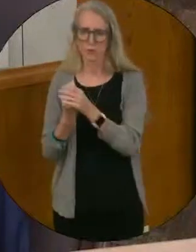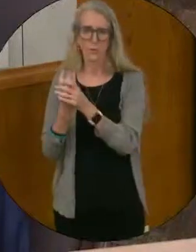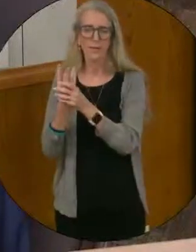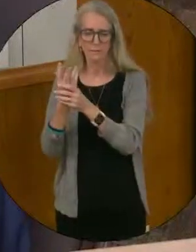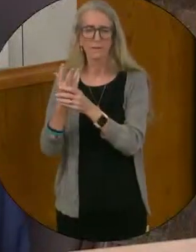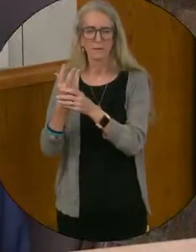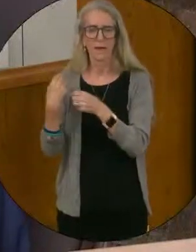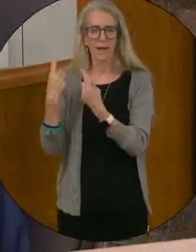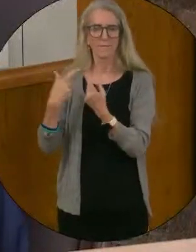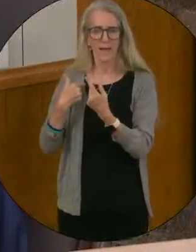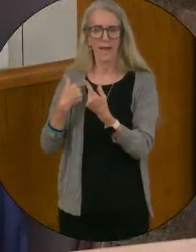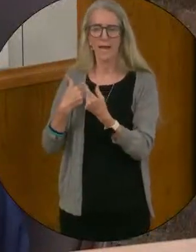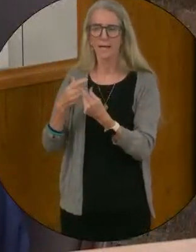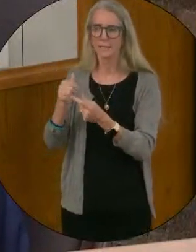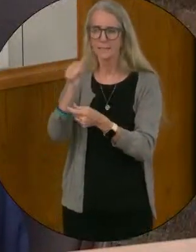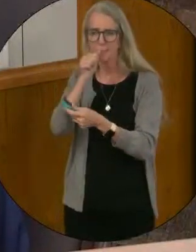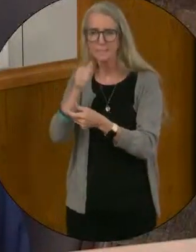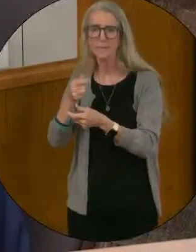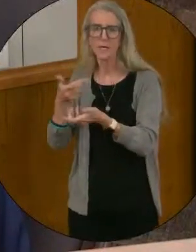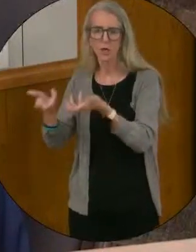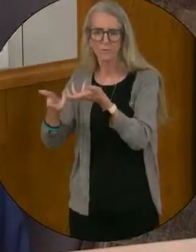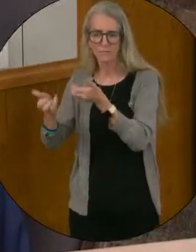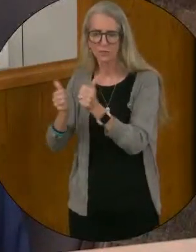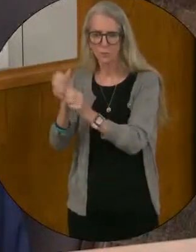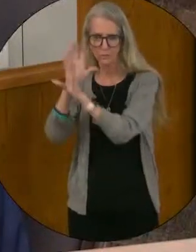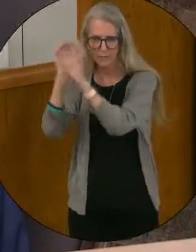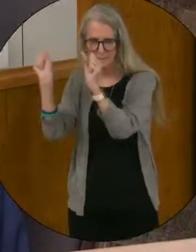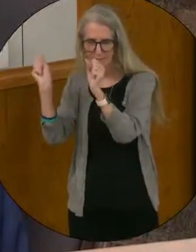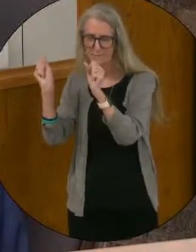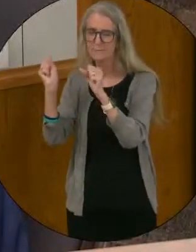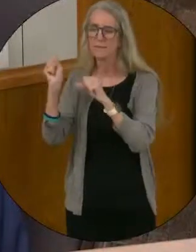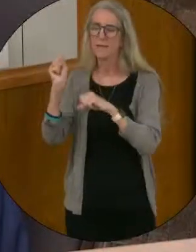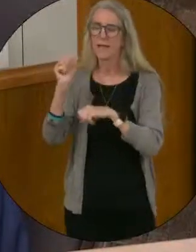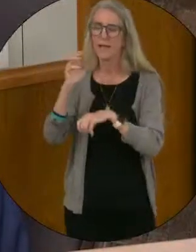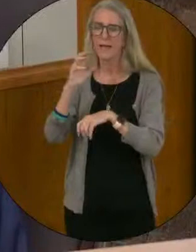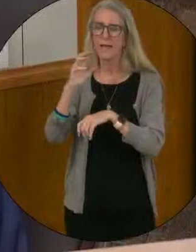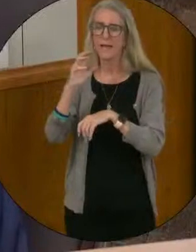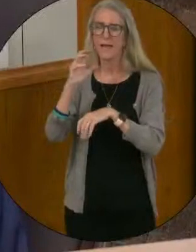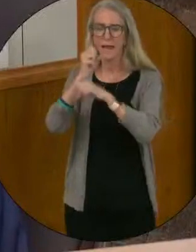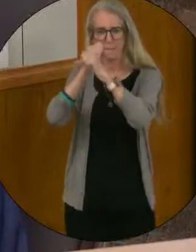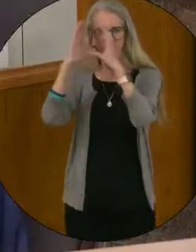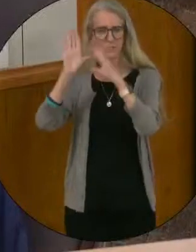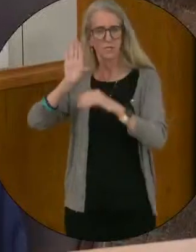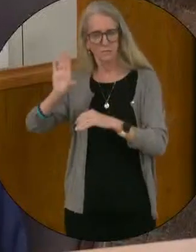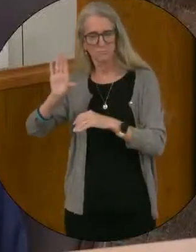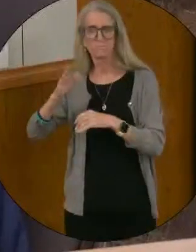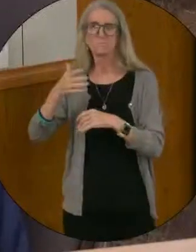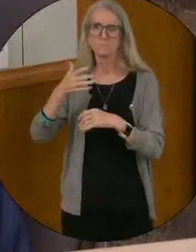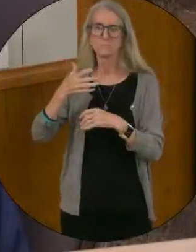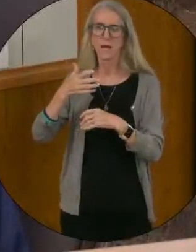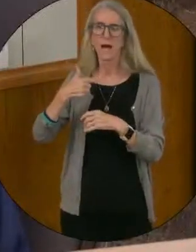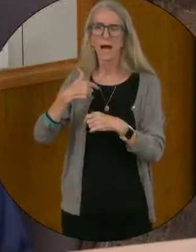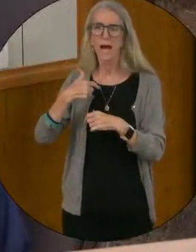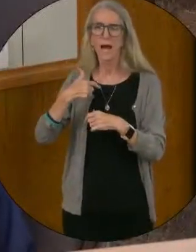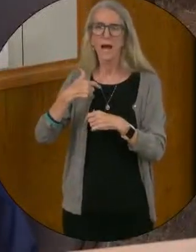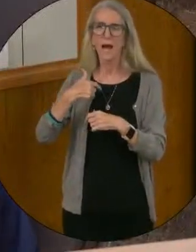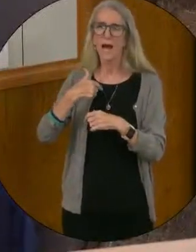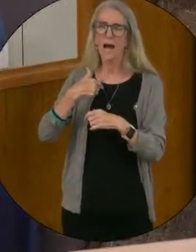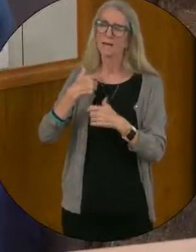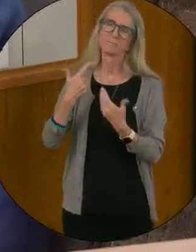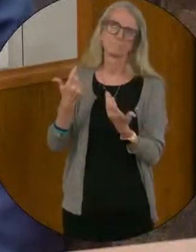had intimate conversations with the president, and the vision there. I'm not going